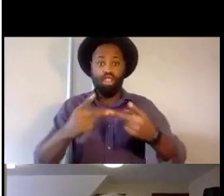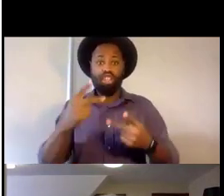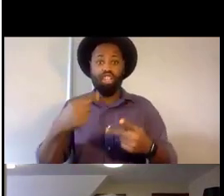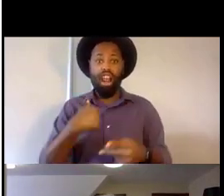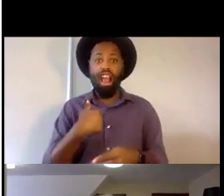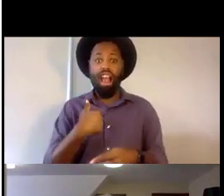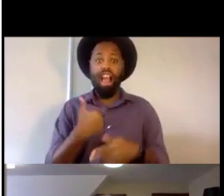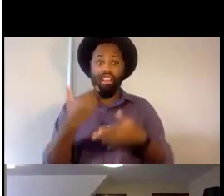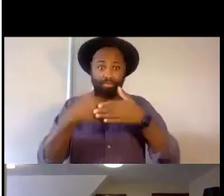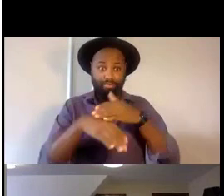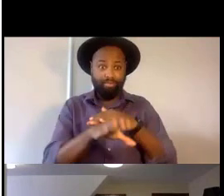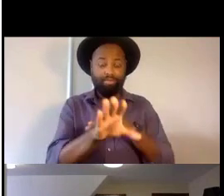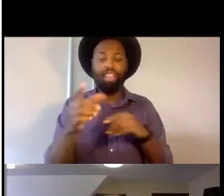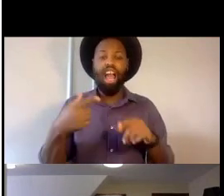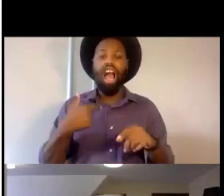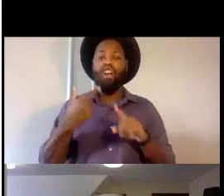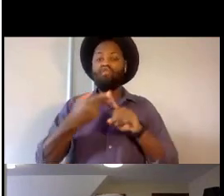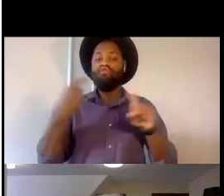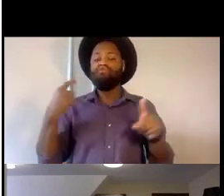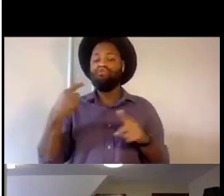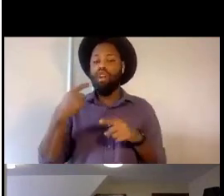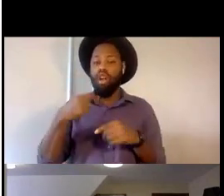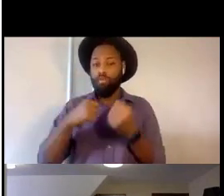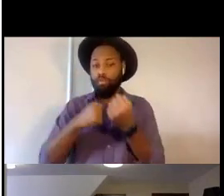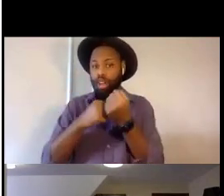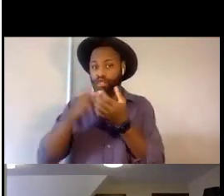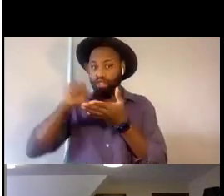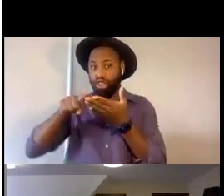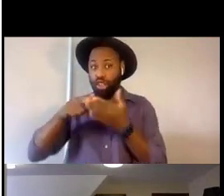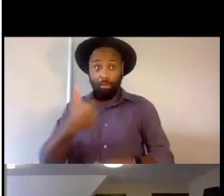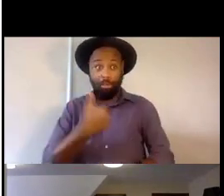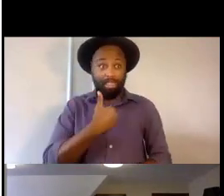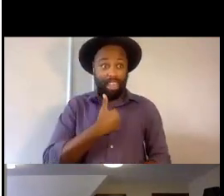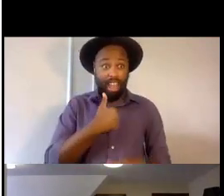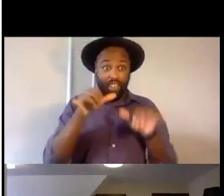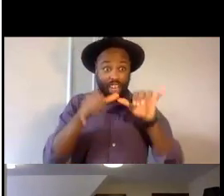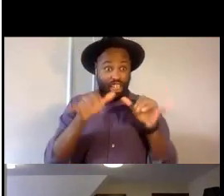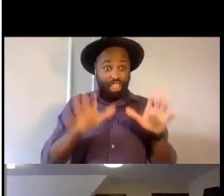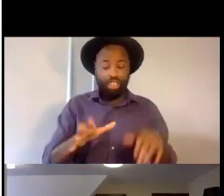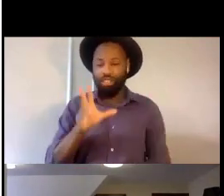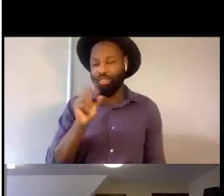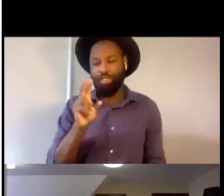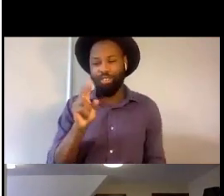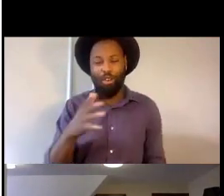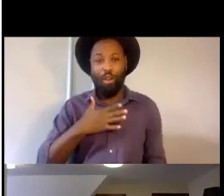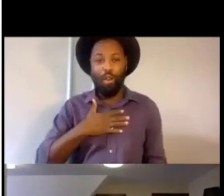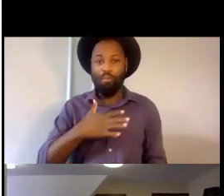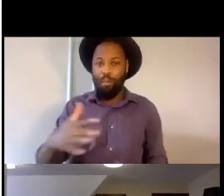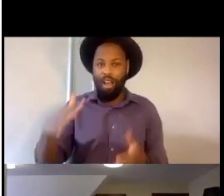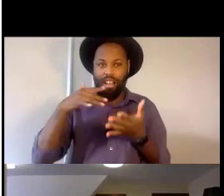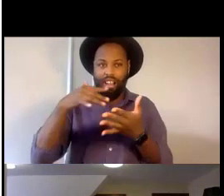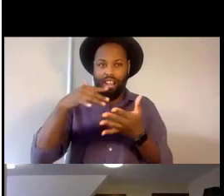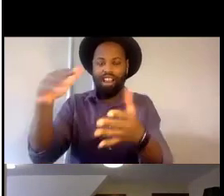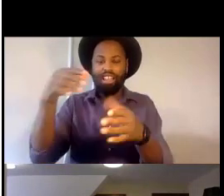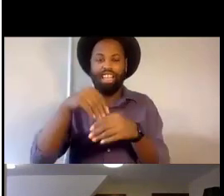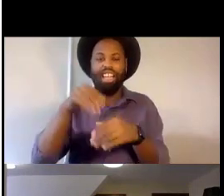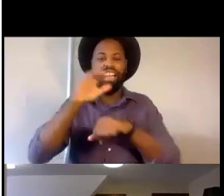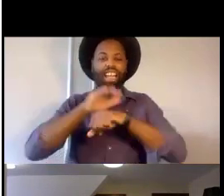this from sponsored research. I am not an engineer. My training is in English literature.